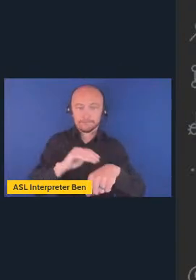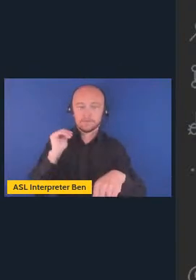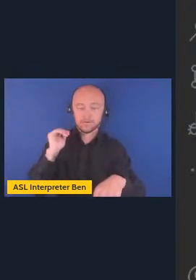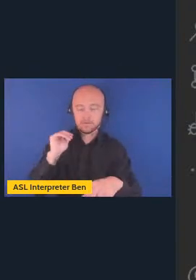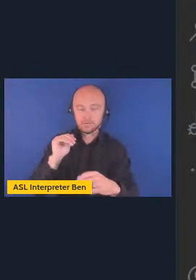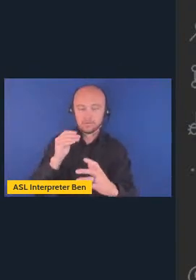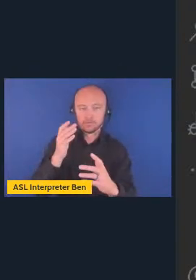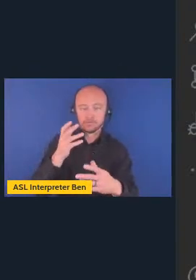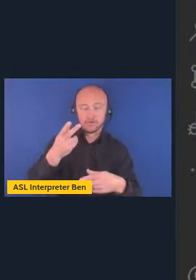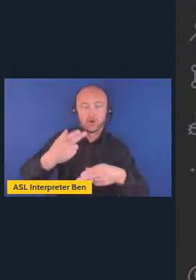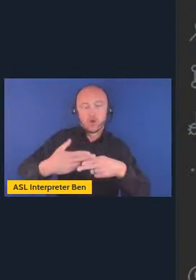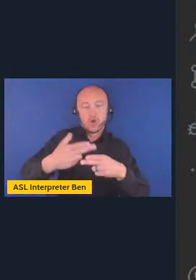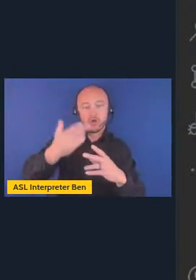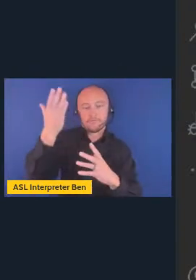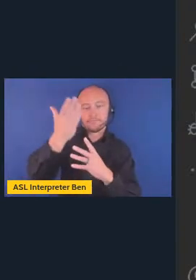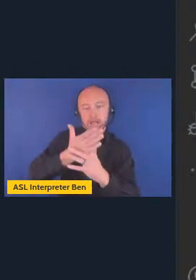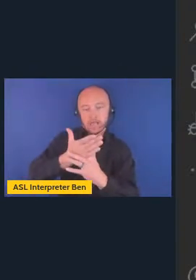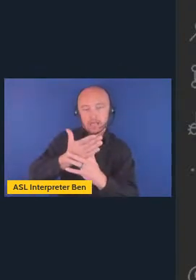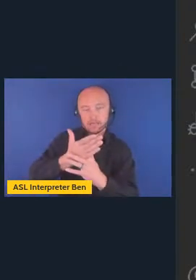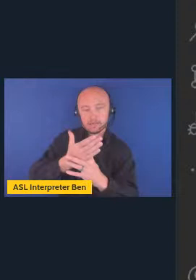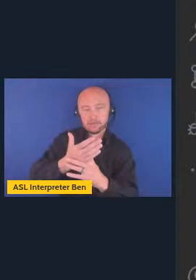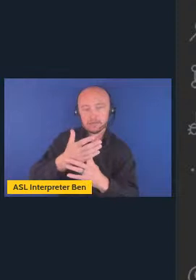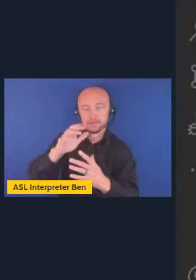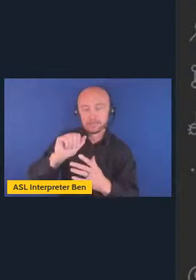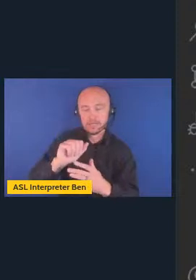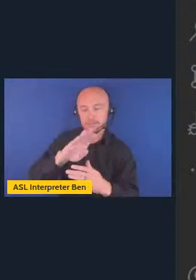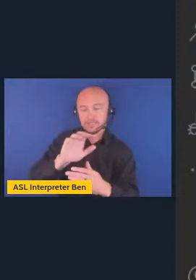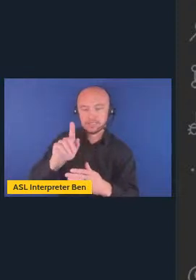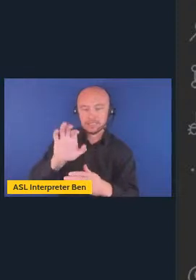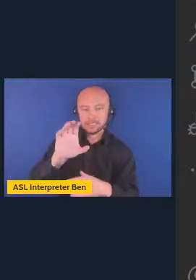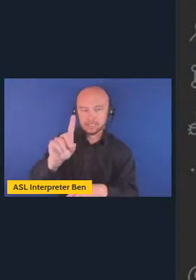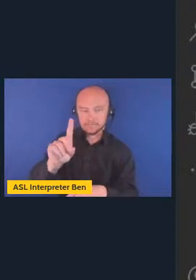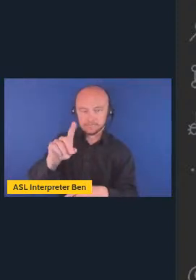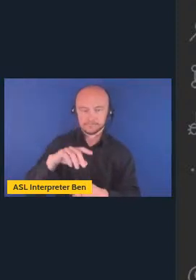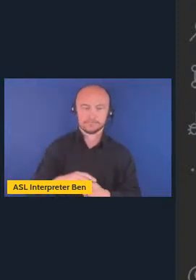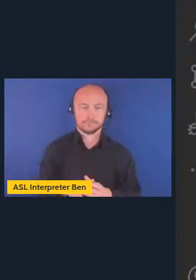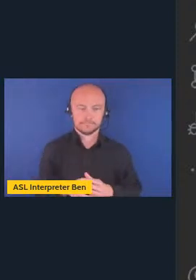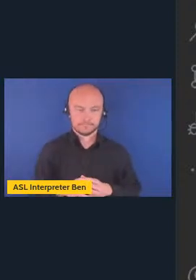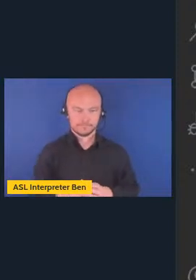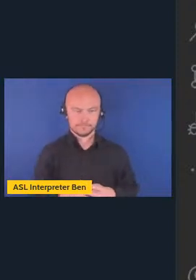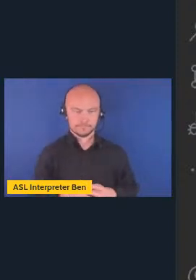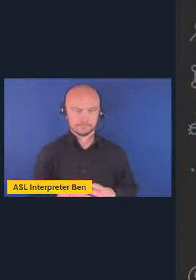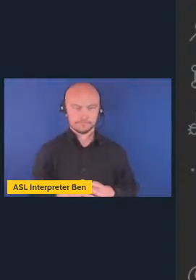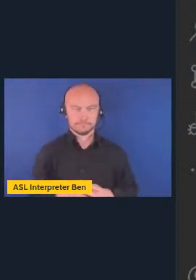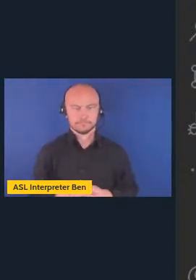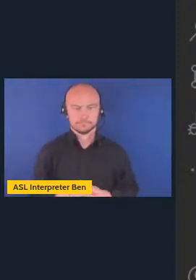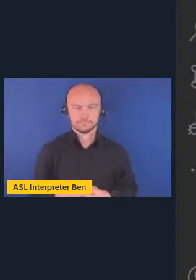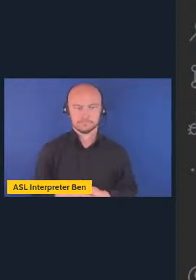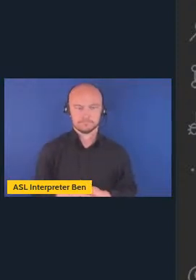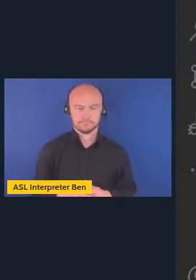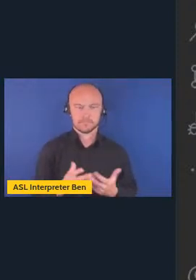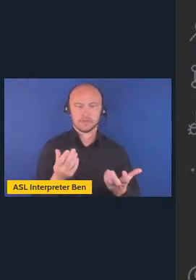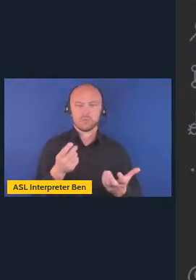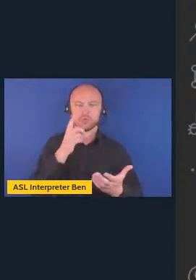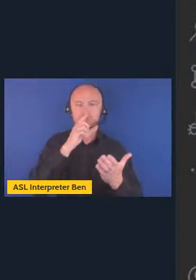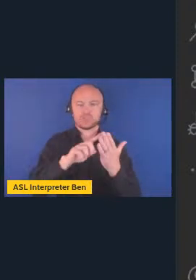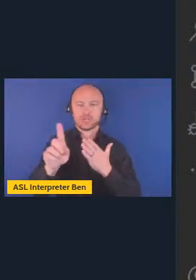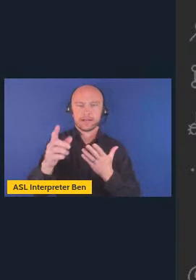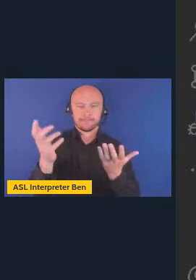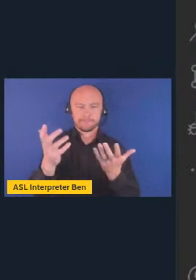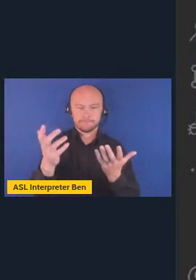file, and I'm going to have ABCD here. Now, what do I want to check? I want to check that